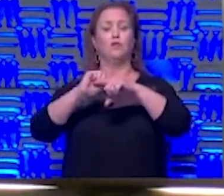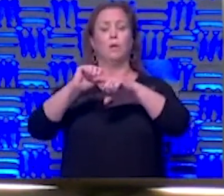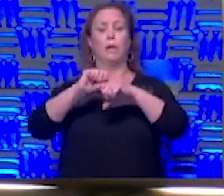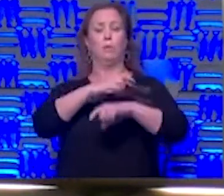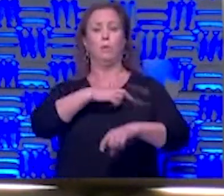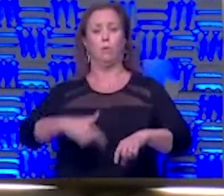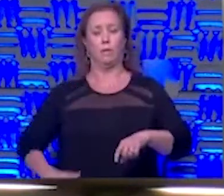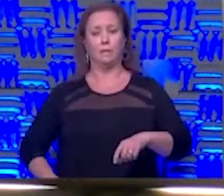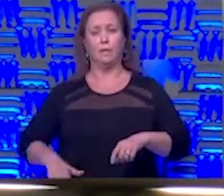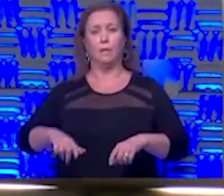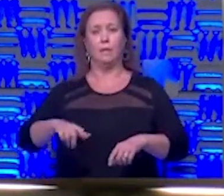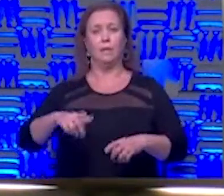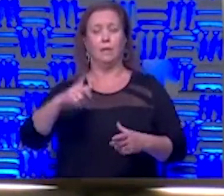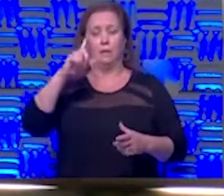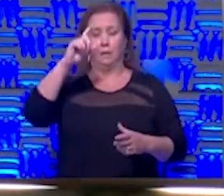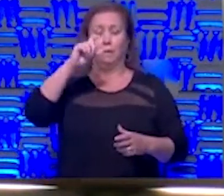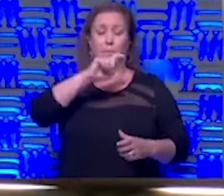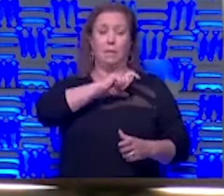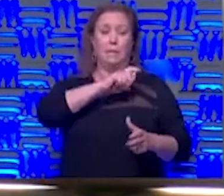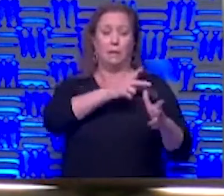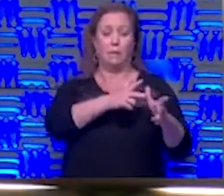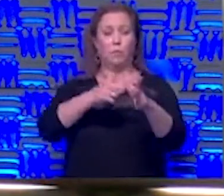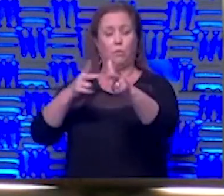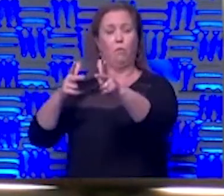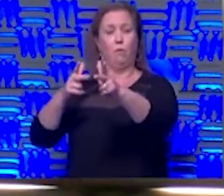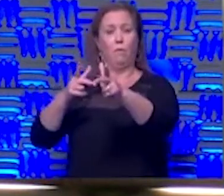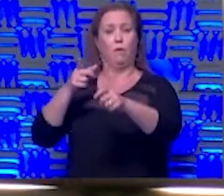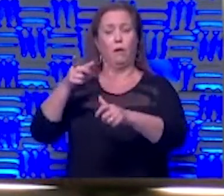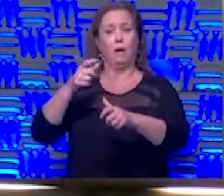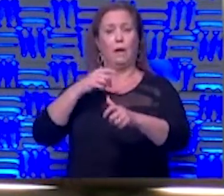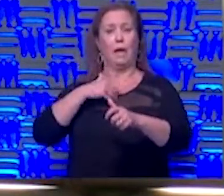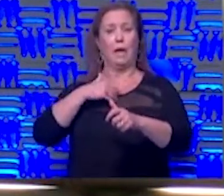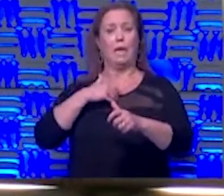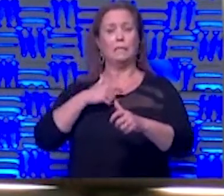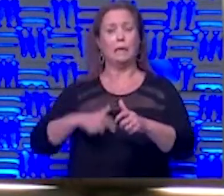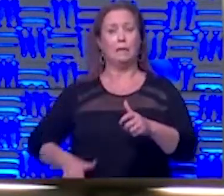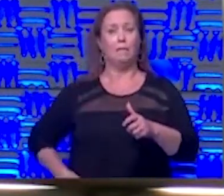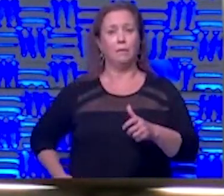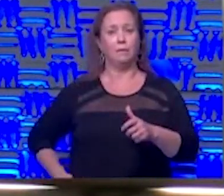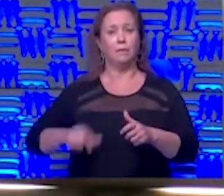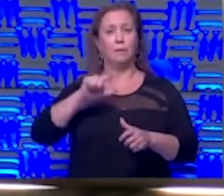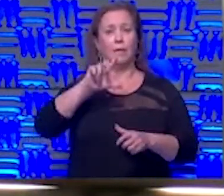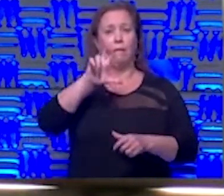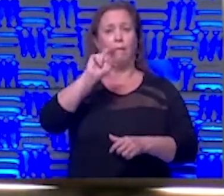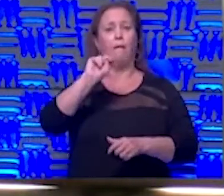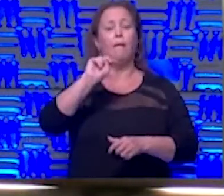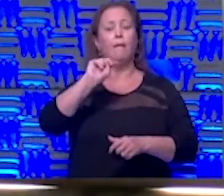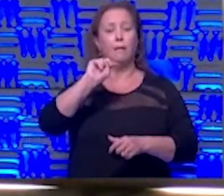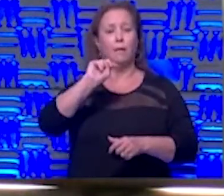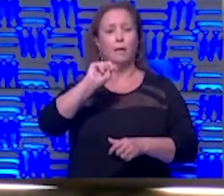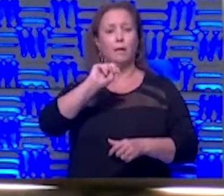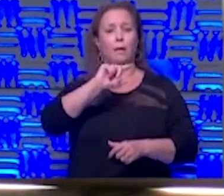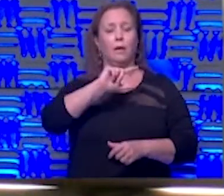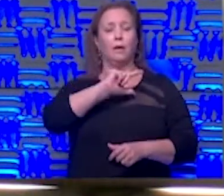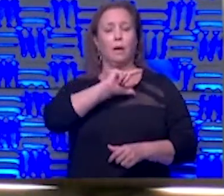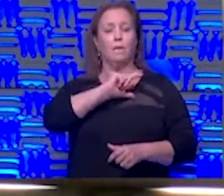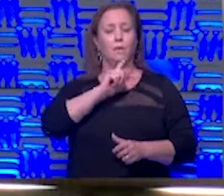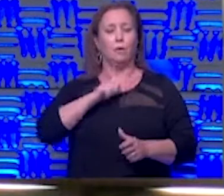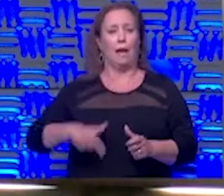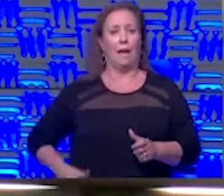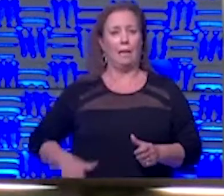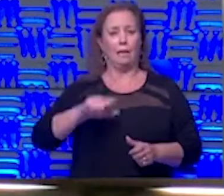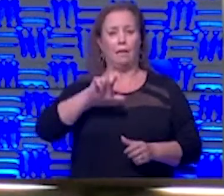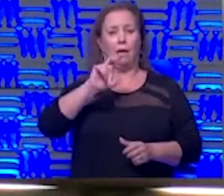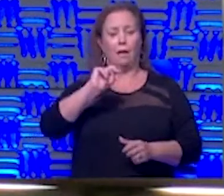he basically got spooked because the police officer had his hand on his gun. So those things are real, and I talk